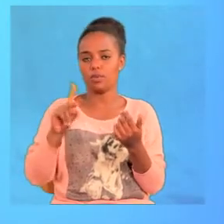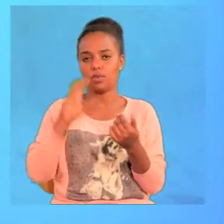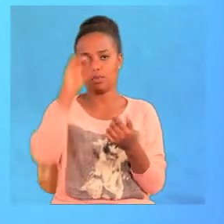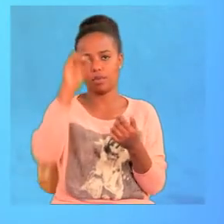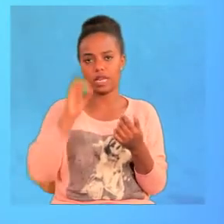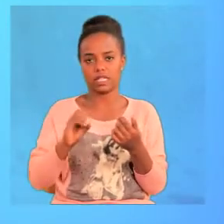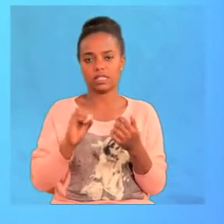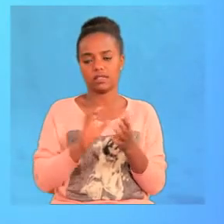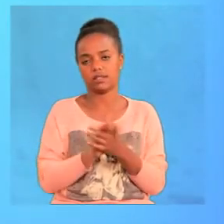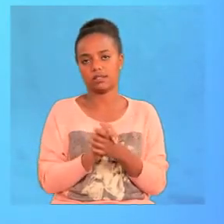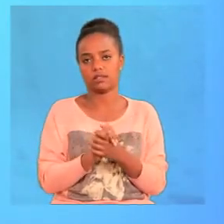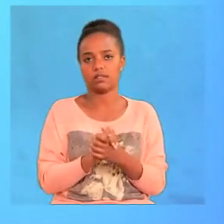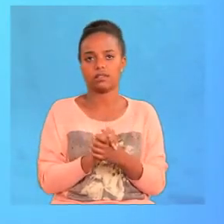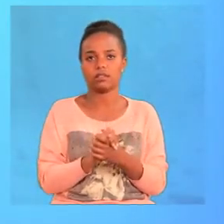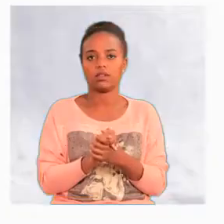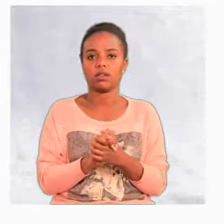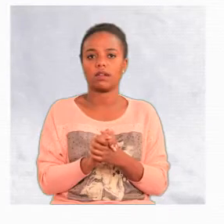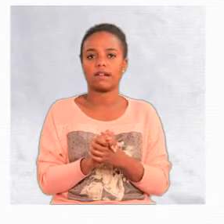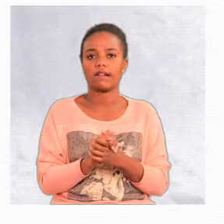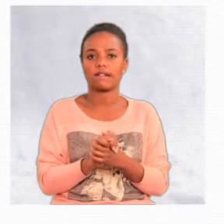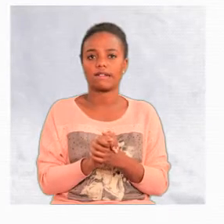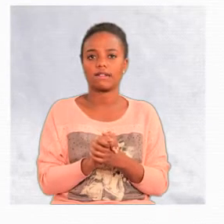price.